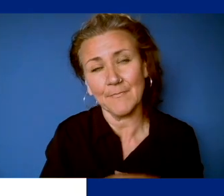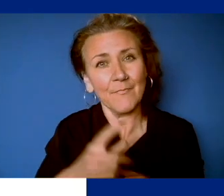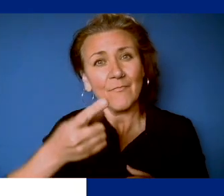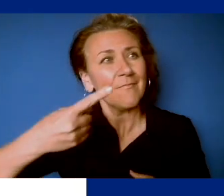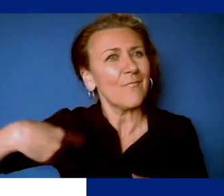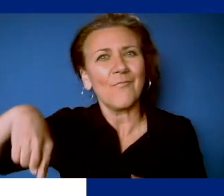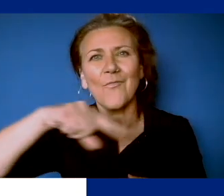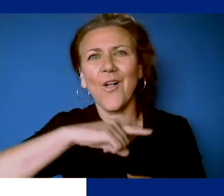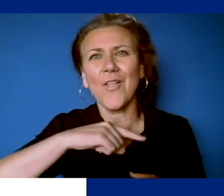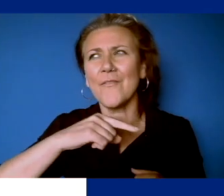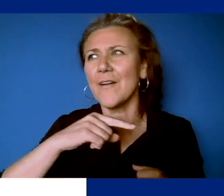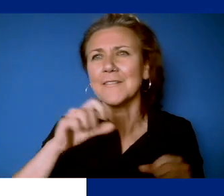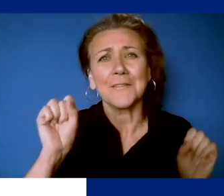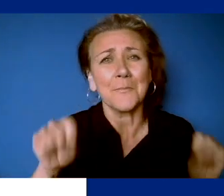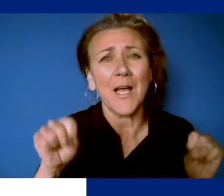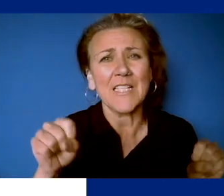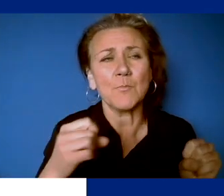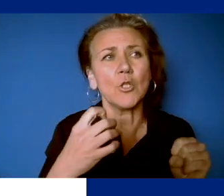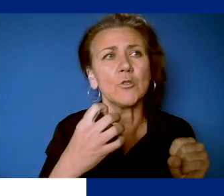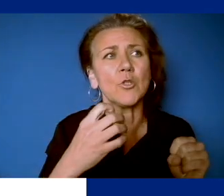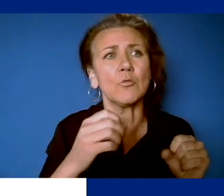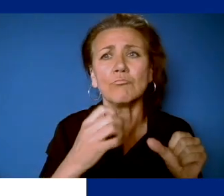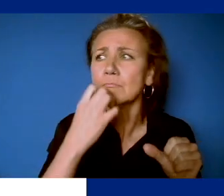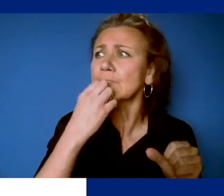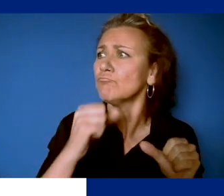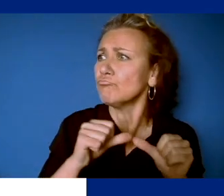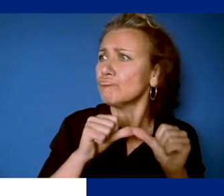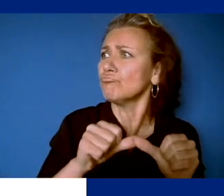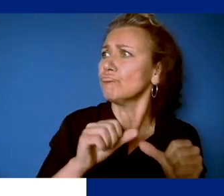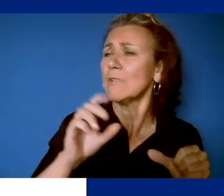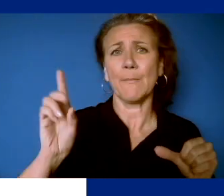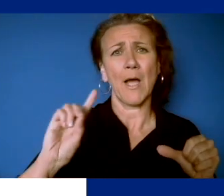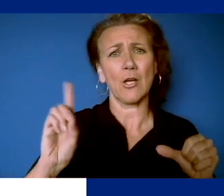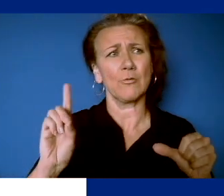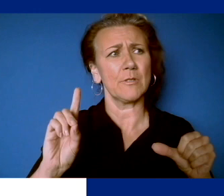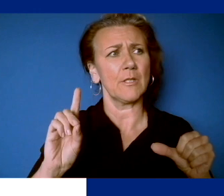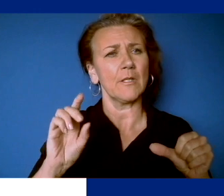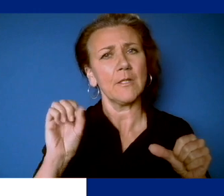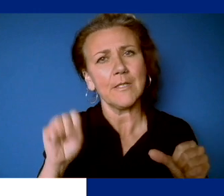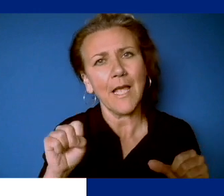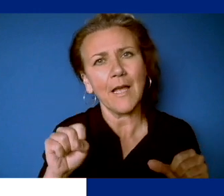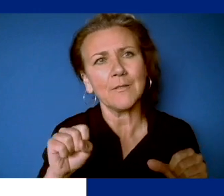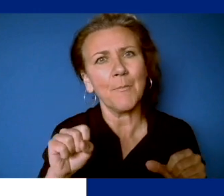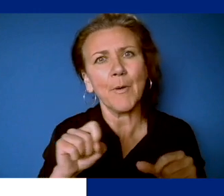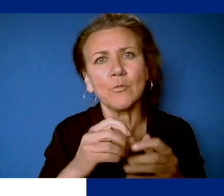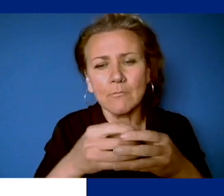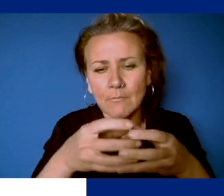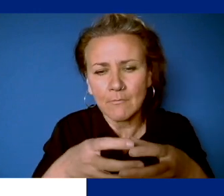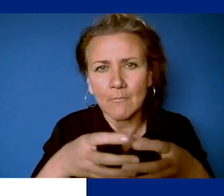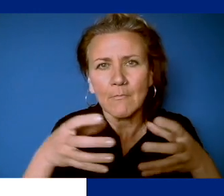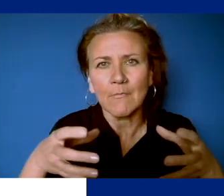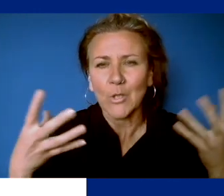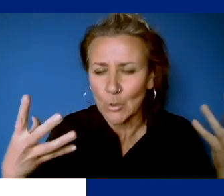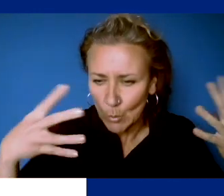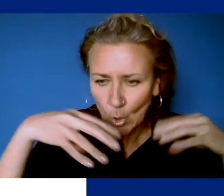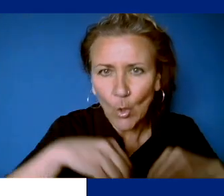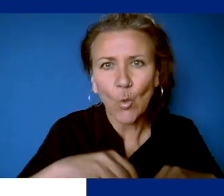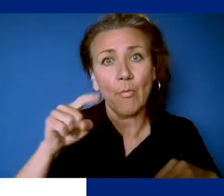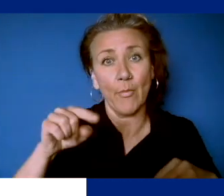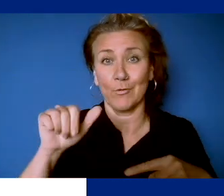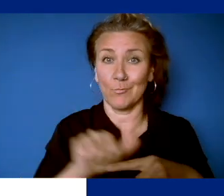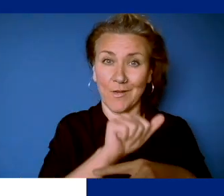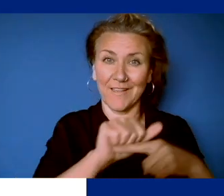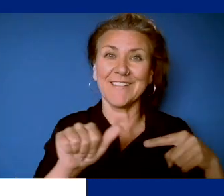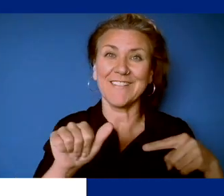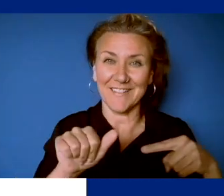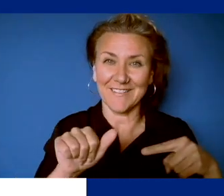is possible for us to not just preserve democracy, but expand the inclusion and the